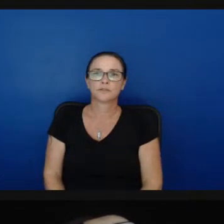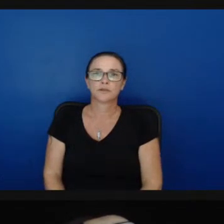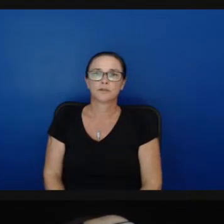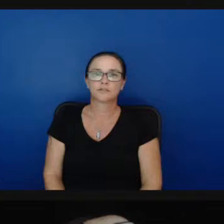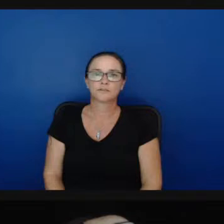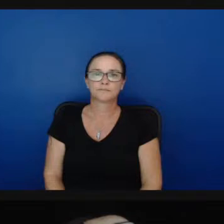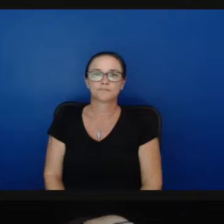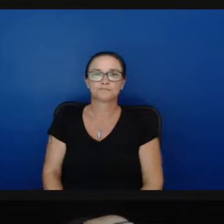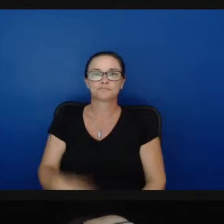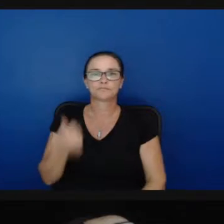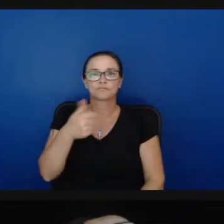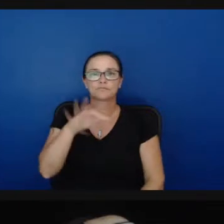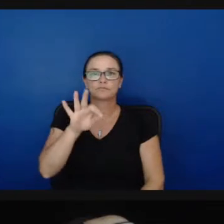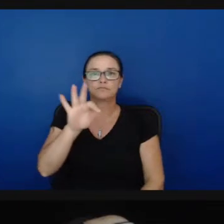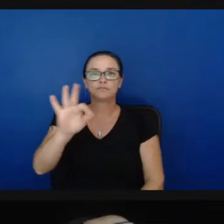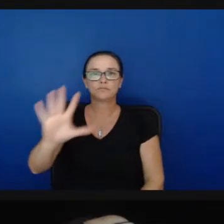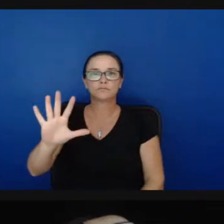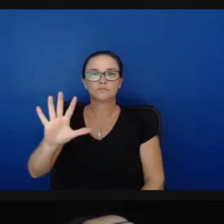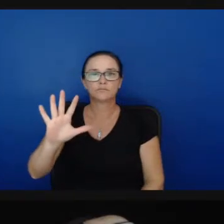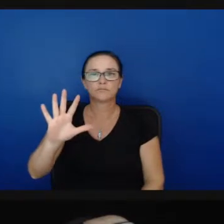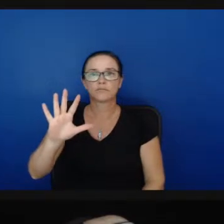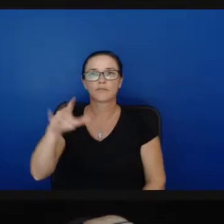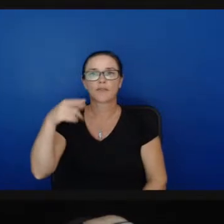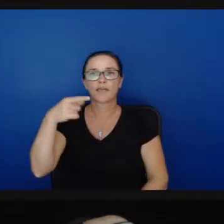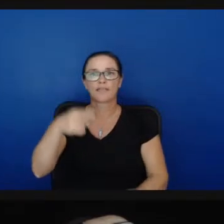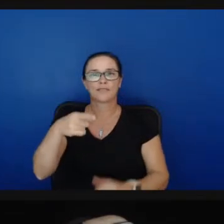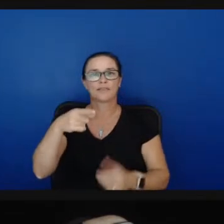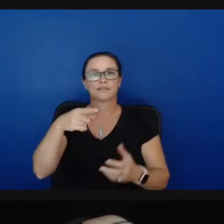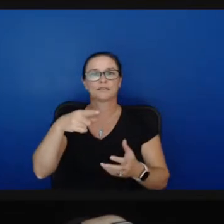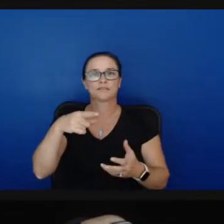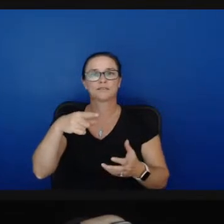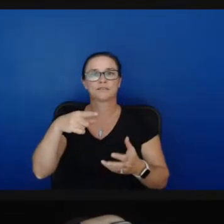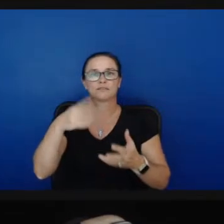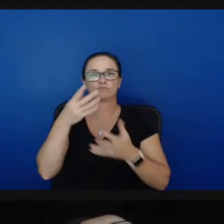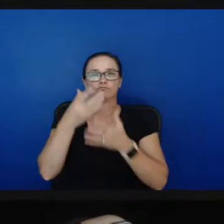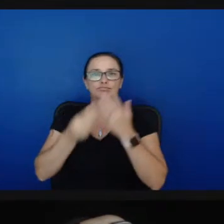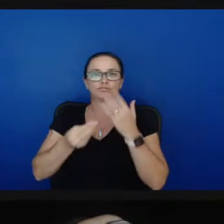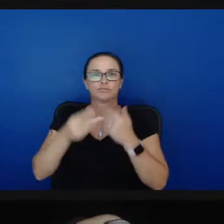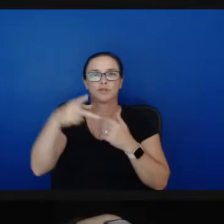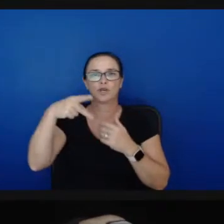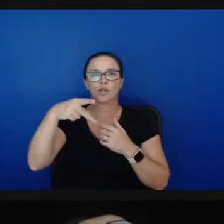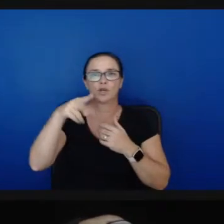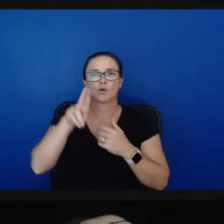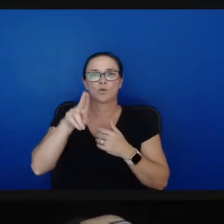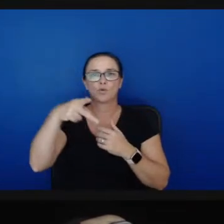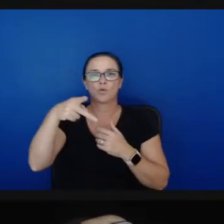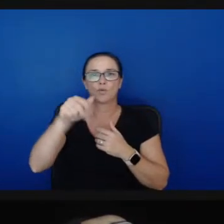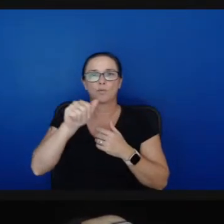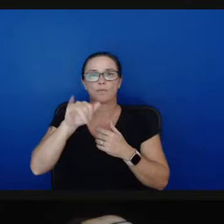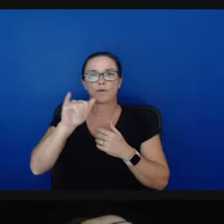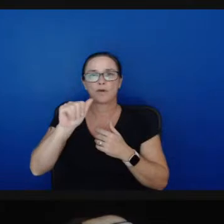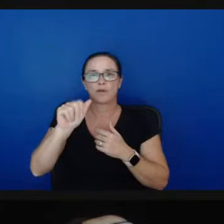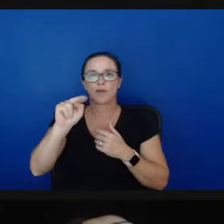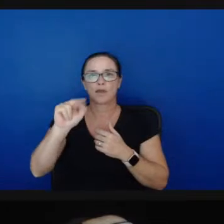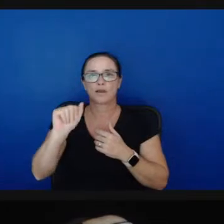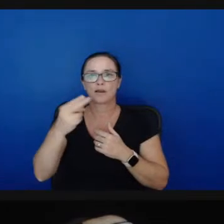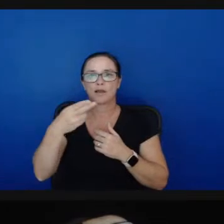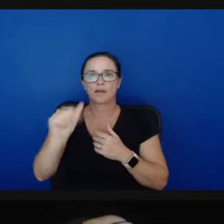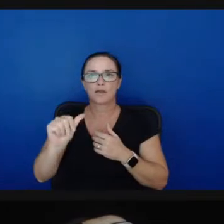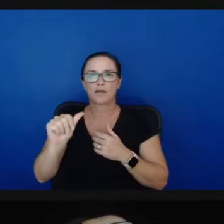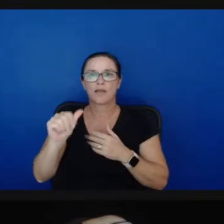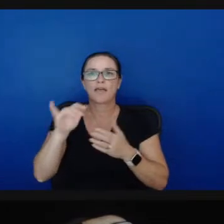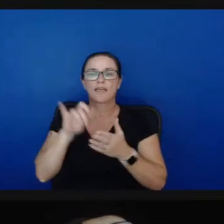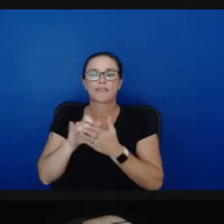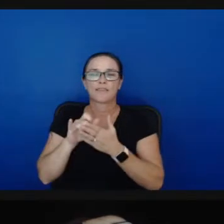1995. This is the demise of Kupaeanaha, which was the vent east of Pu'o'o, which erupted